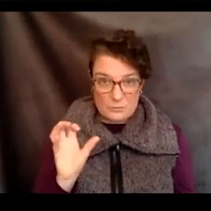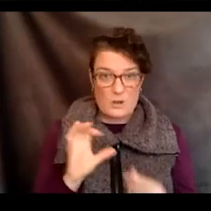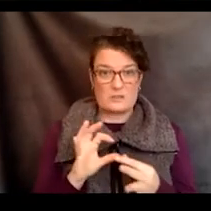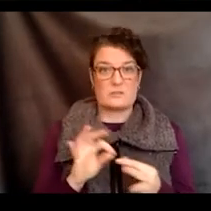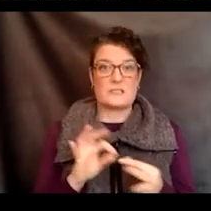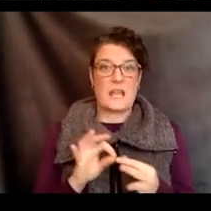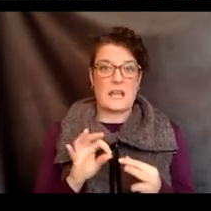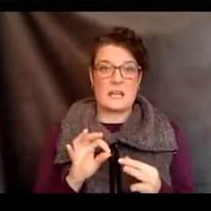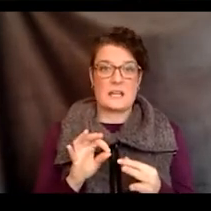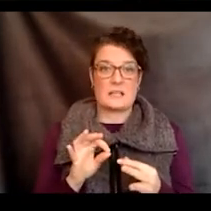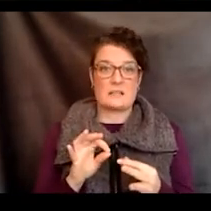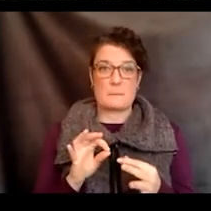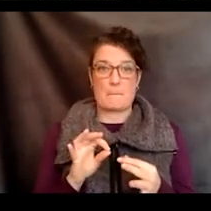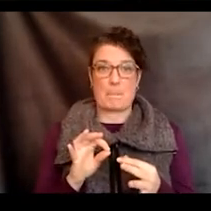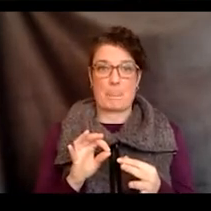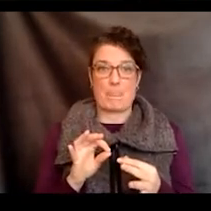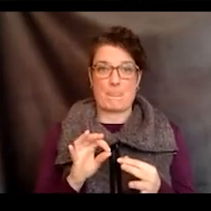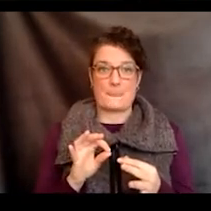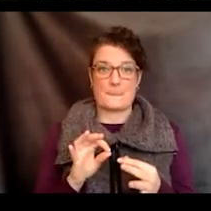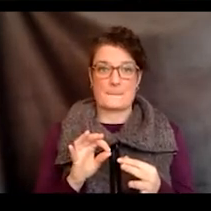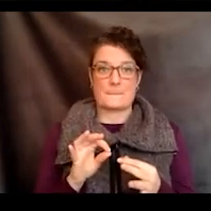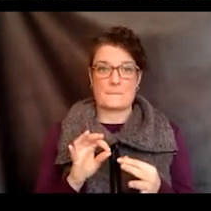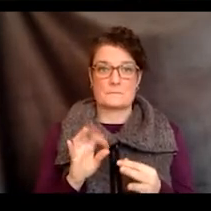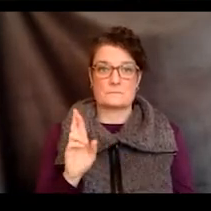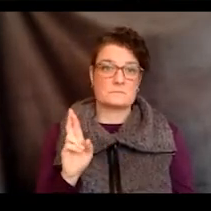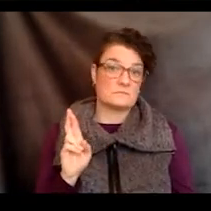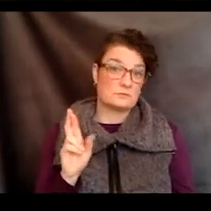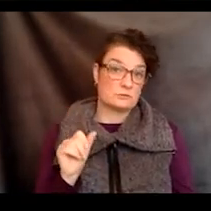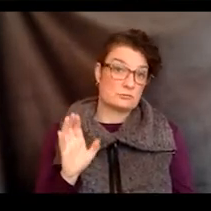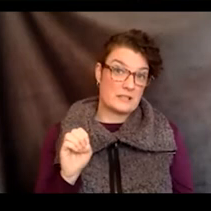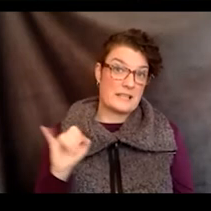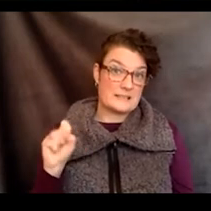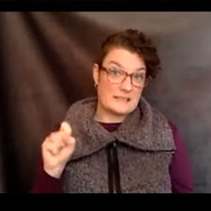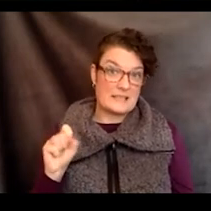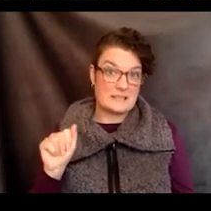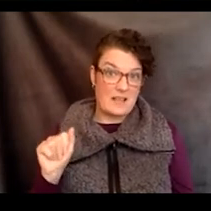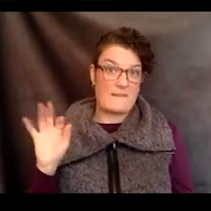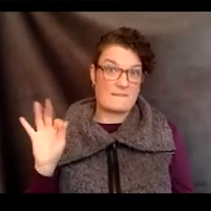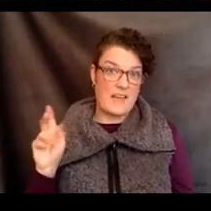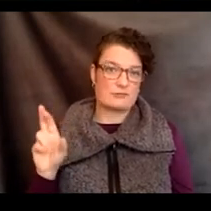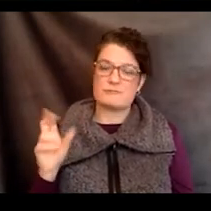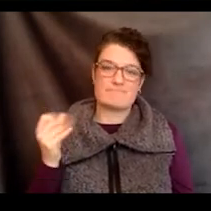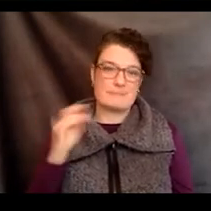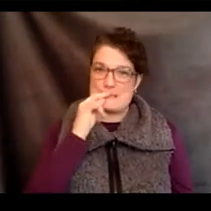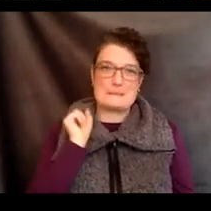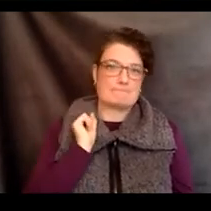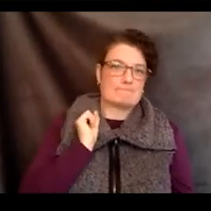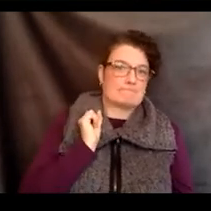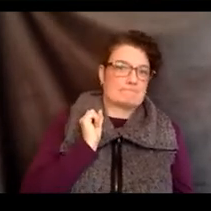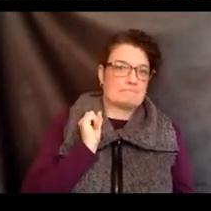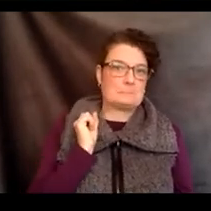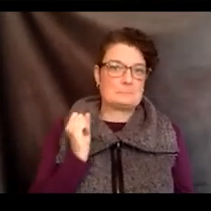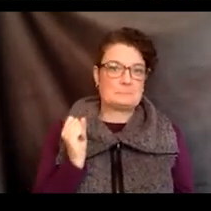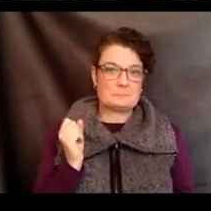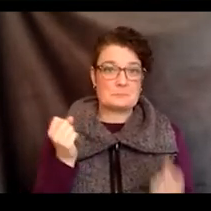you know, that race was a factor. You know, a lot of students